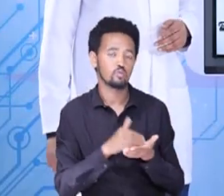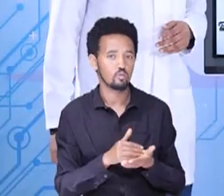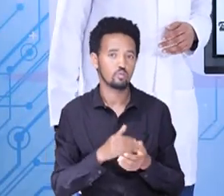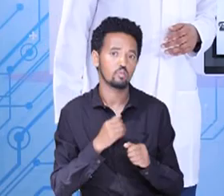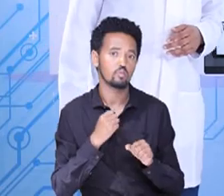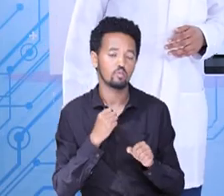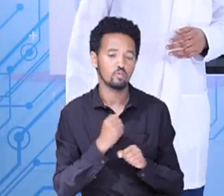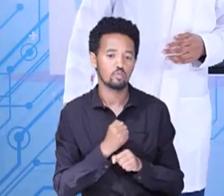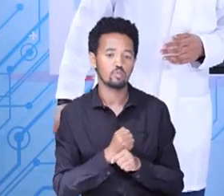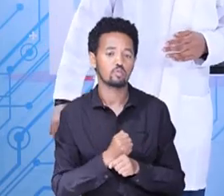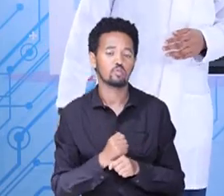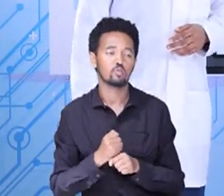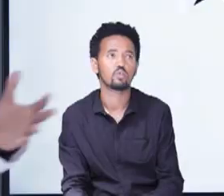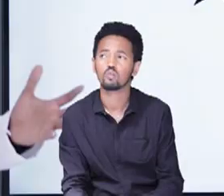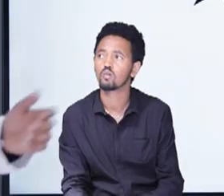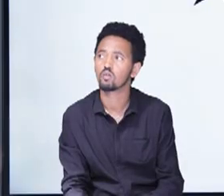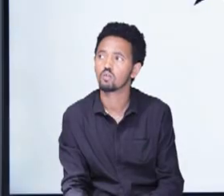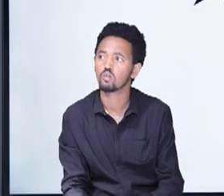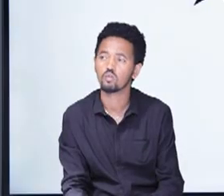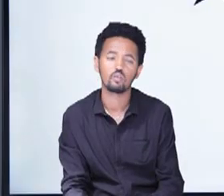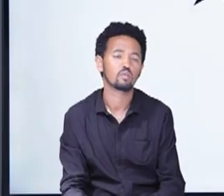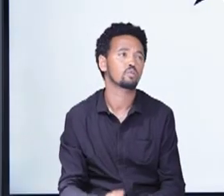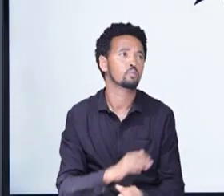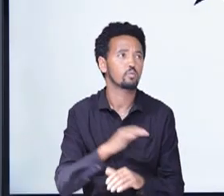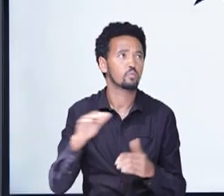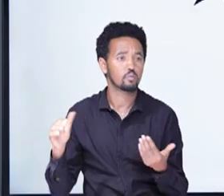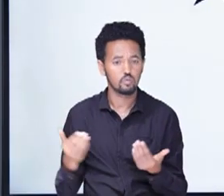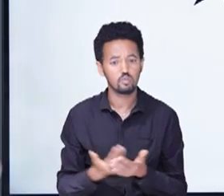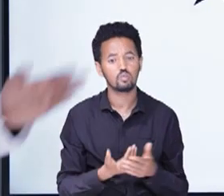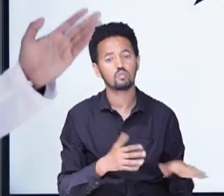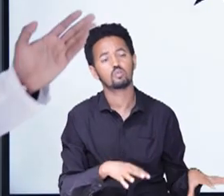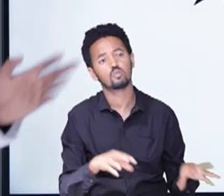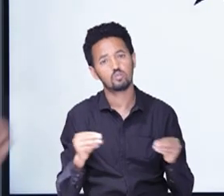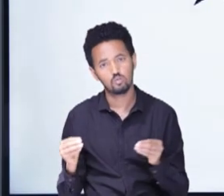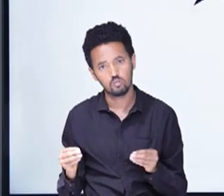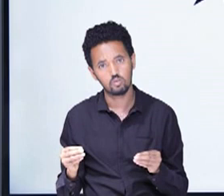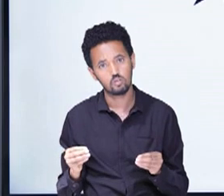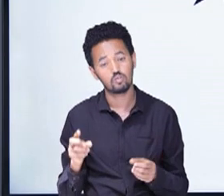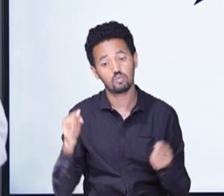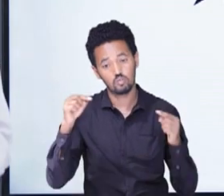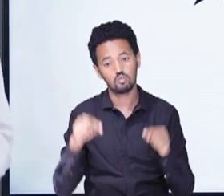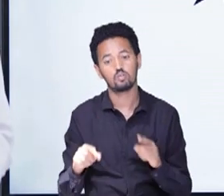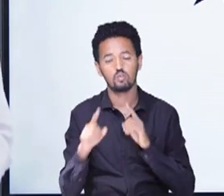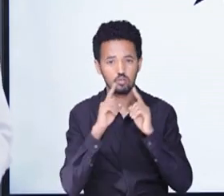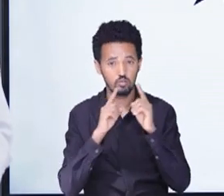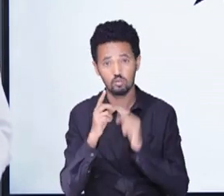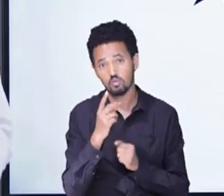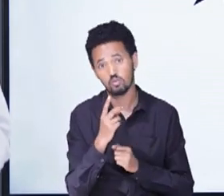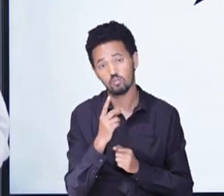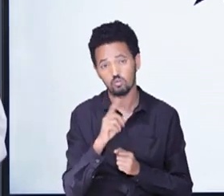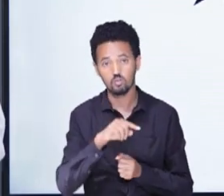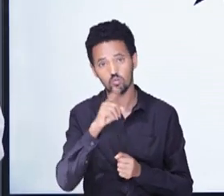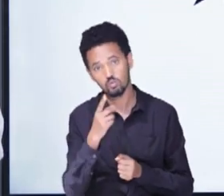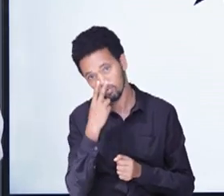of 1943. Generally, students, today we have seen about